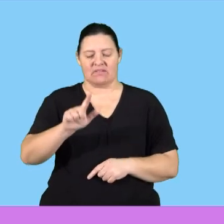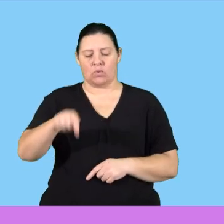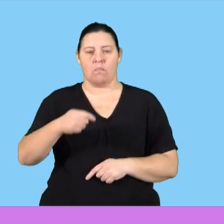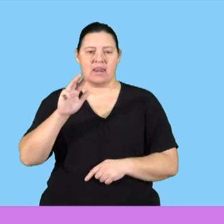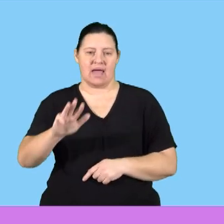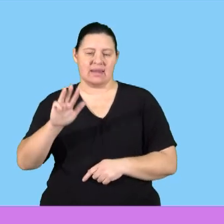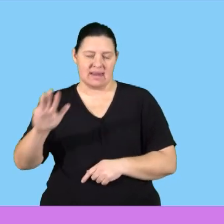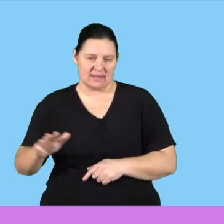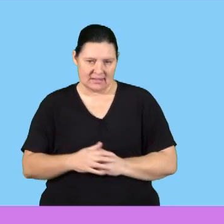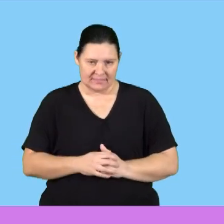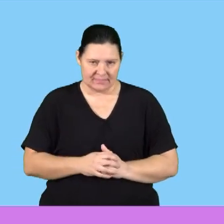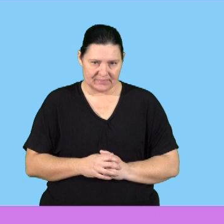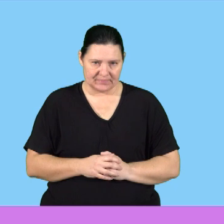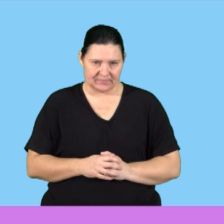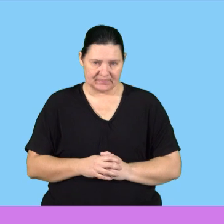by